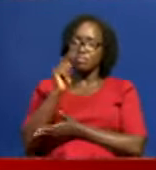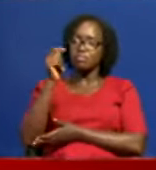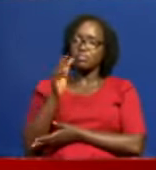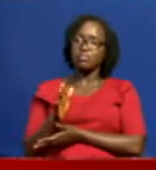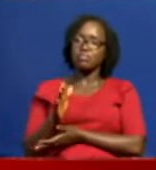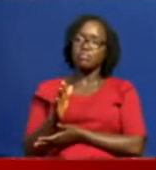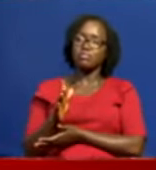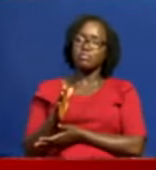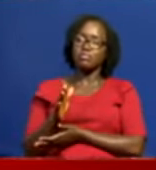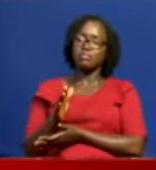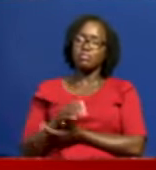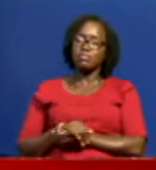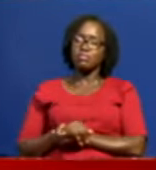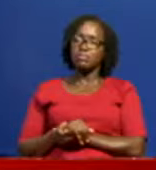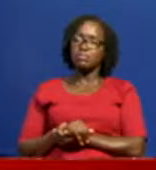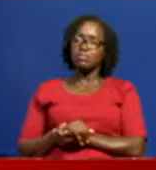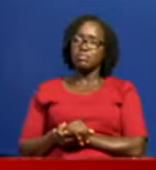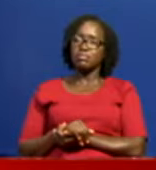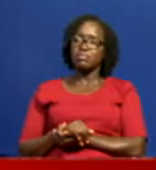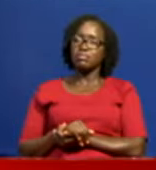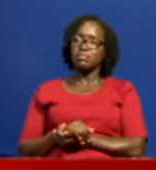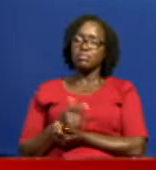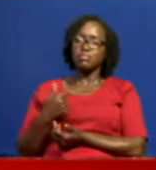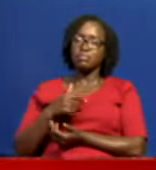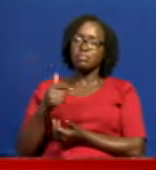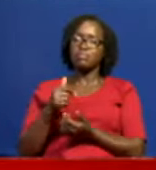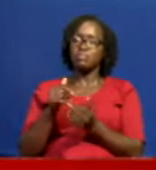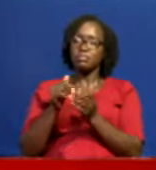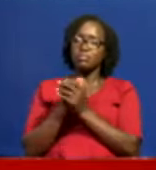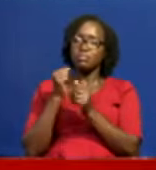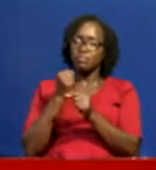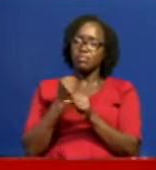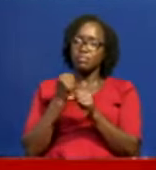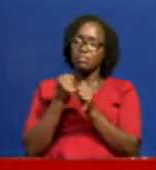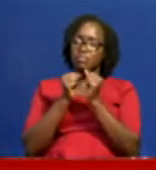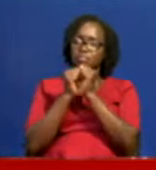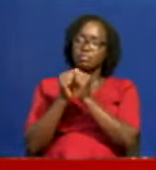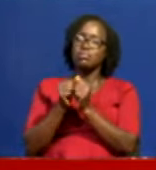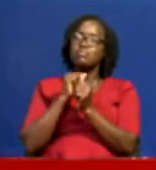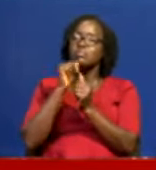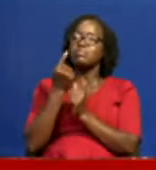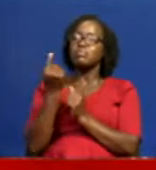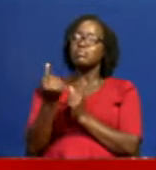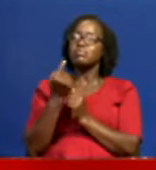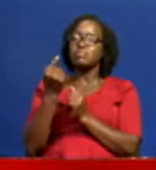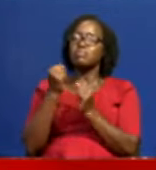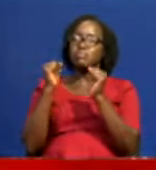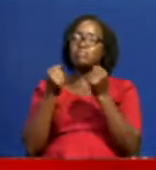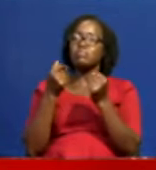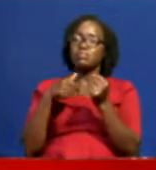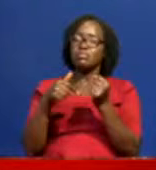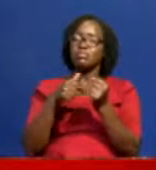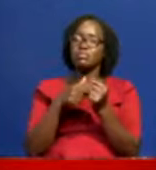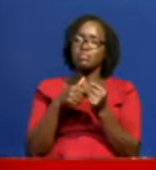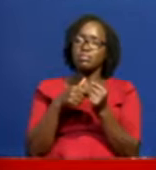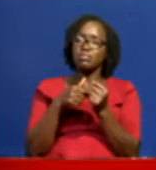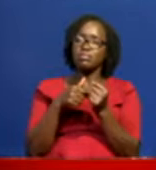Kenyans globally. Our collective efforts have not only rescued us